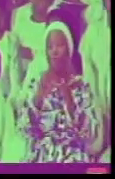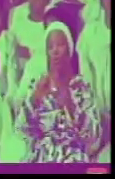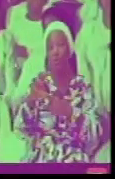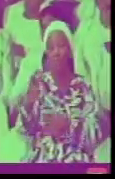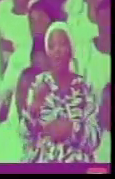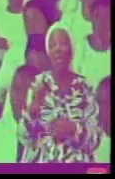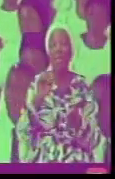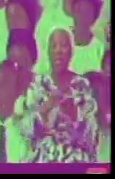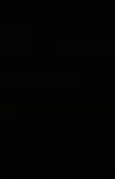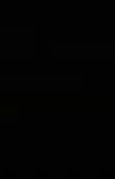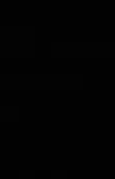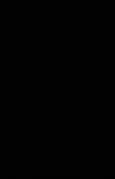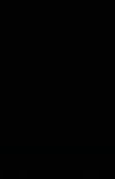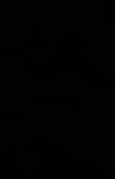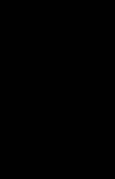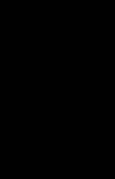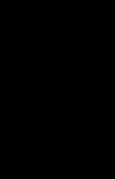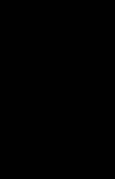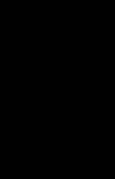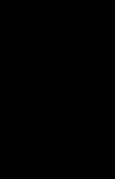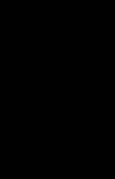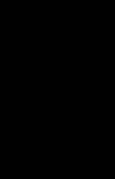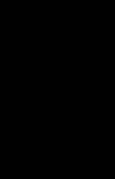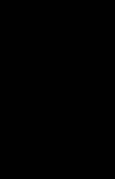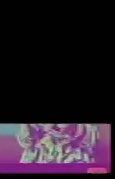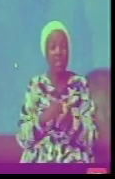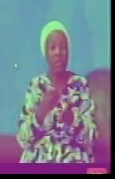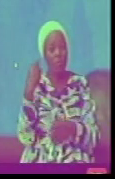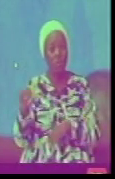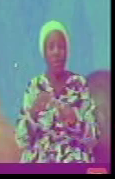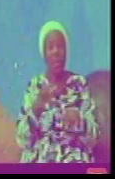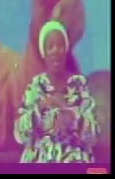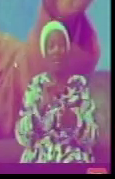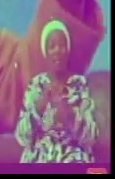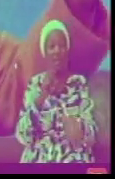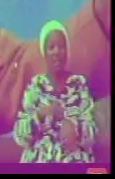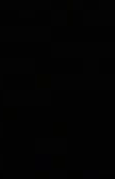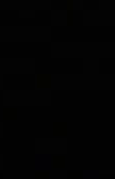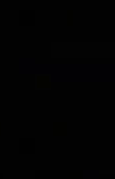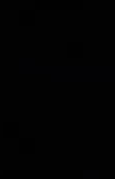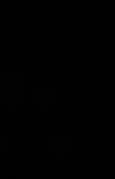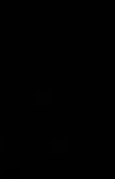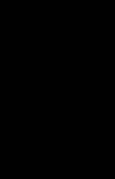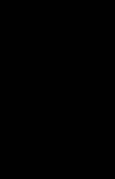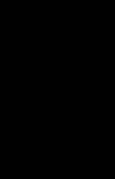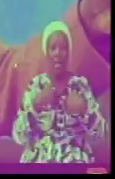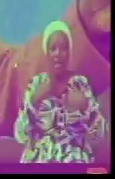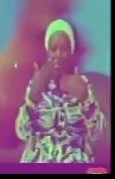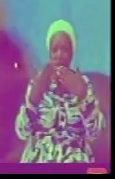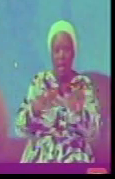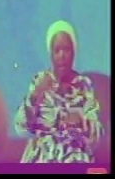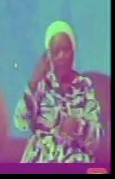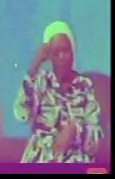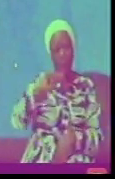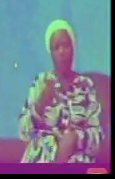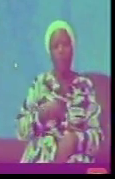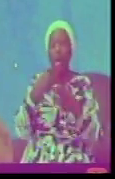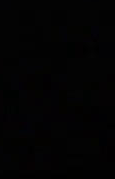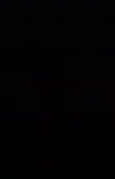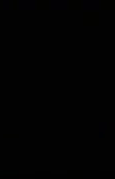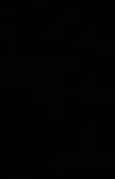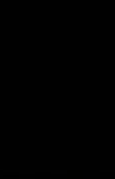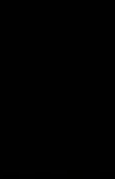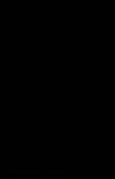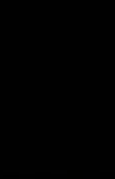made allusion to that when it was done at that time now, that he